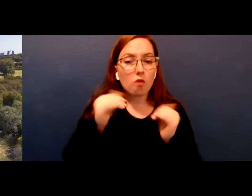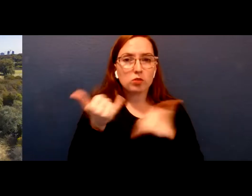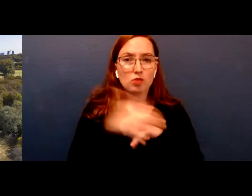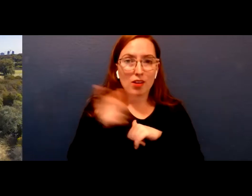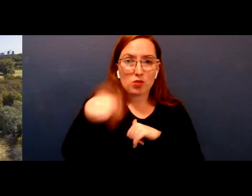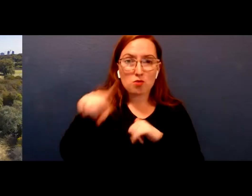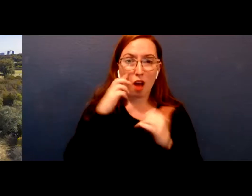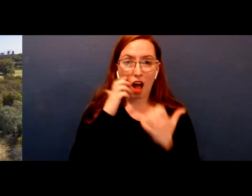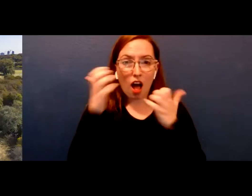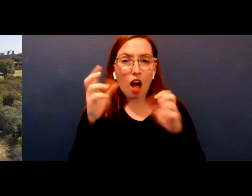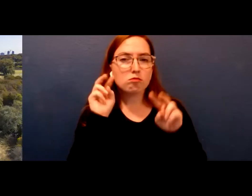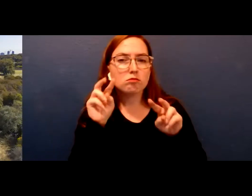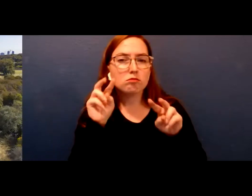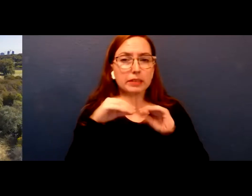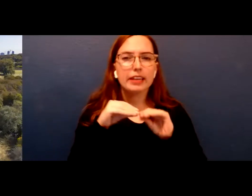that.